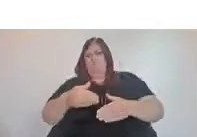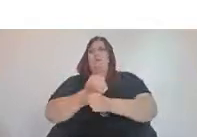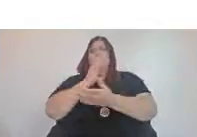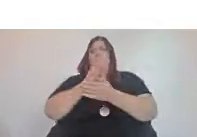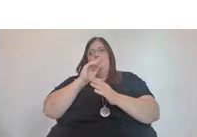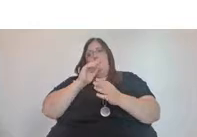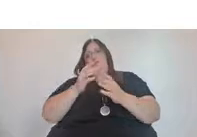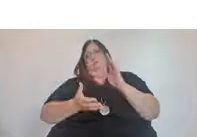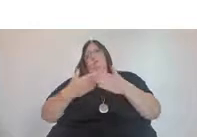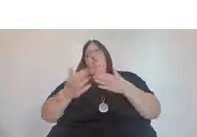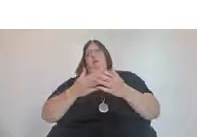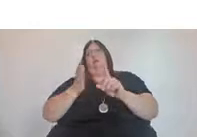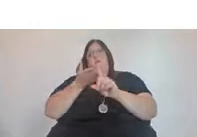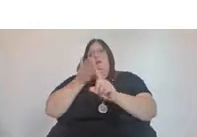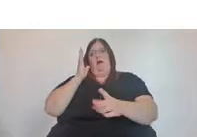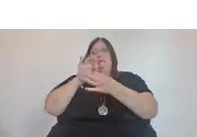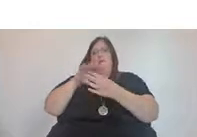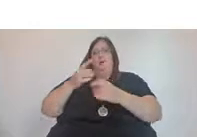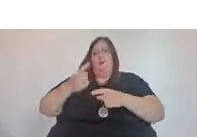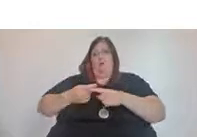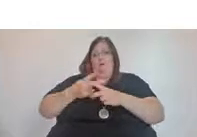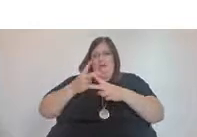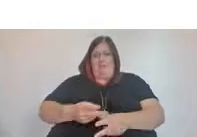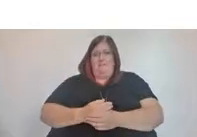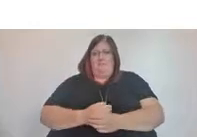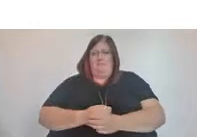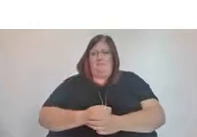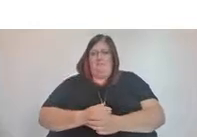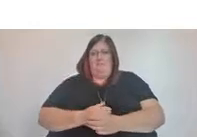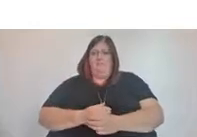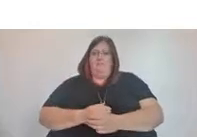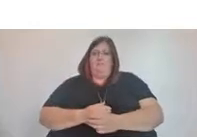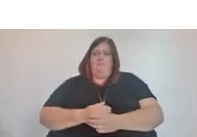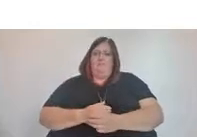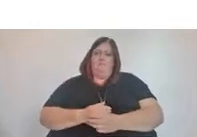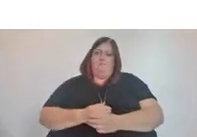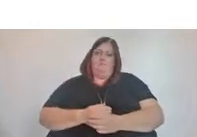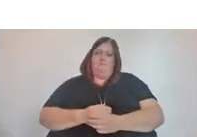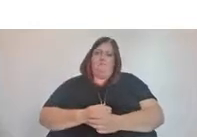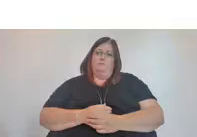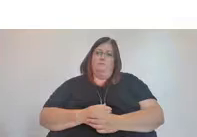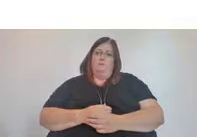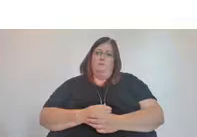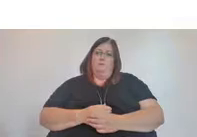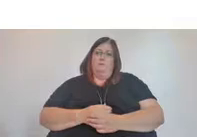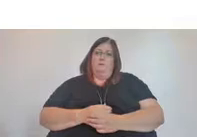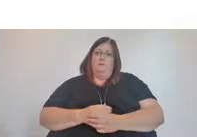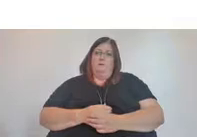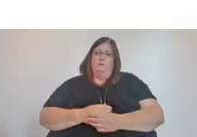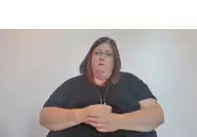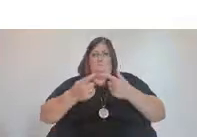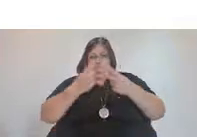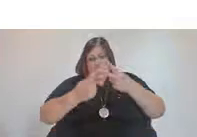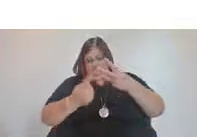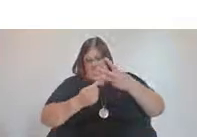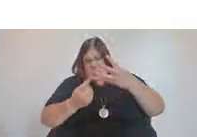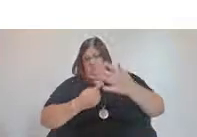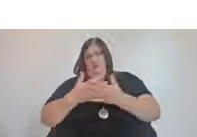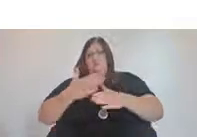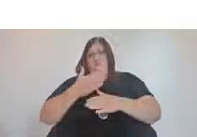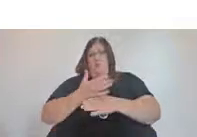need to be able to access services to address. So a huge amount of work going on